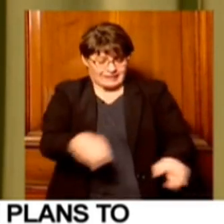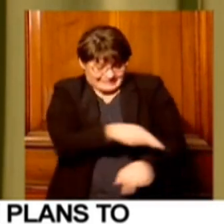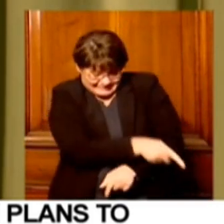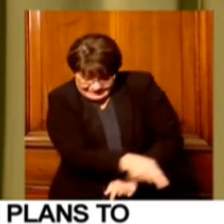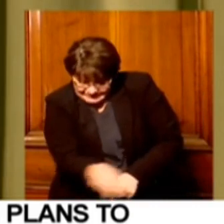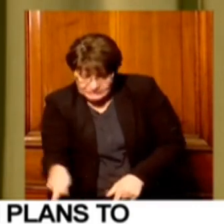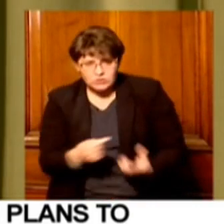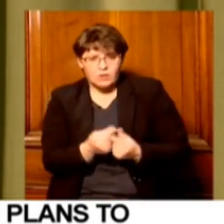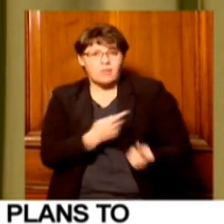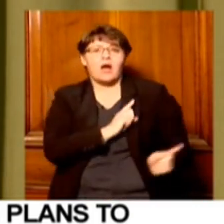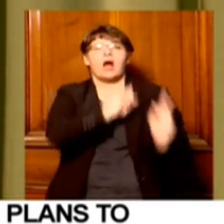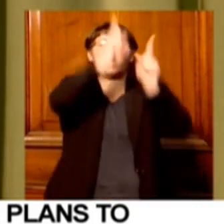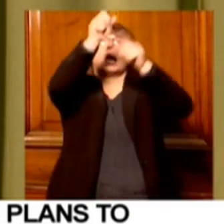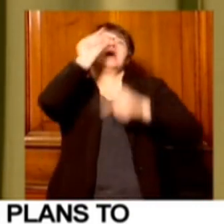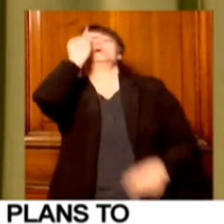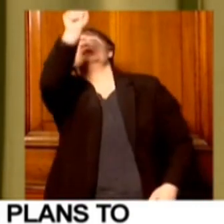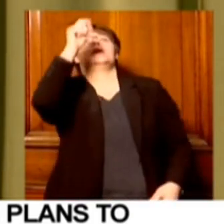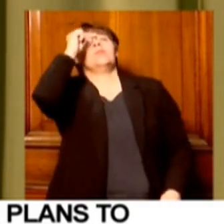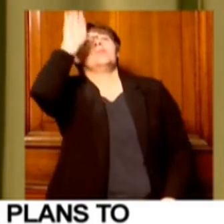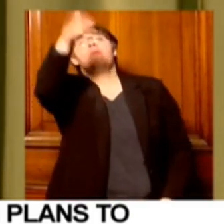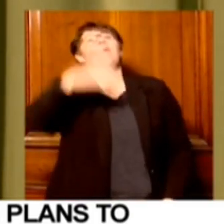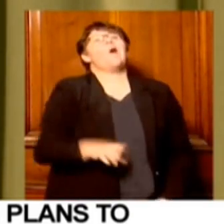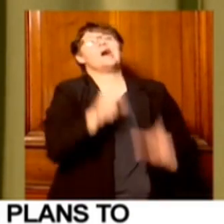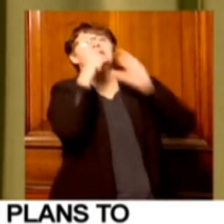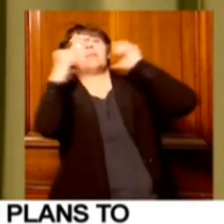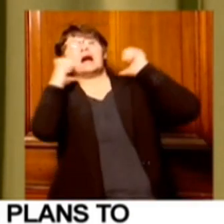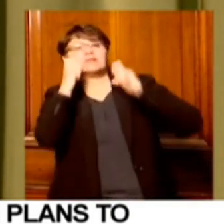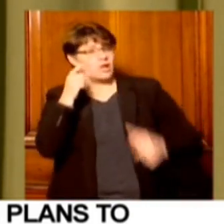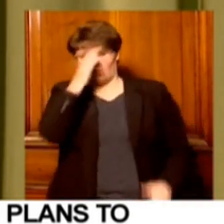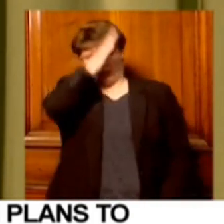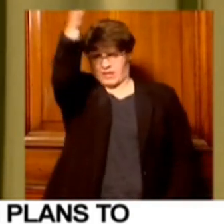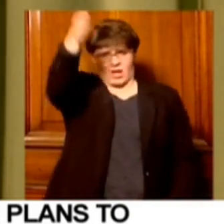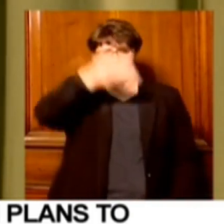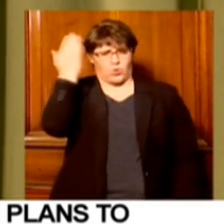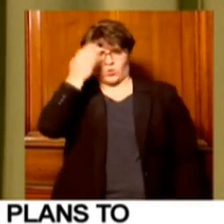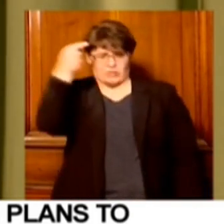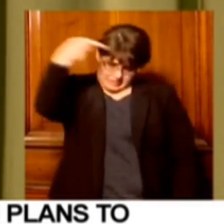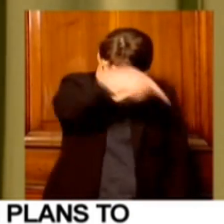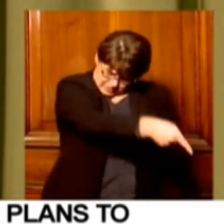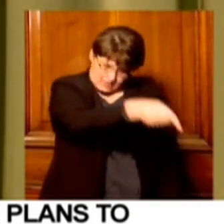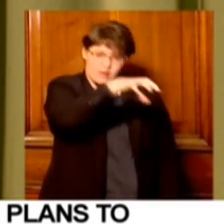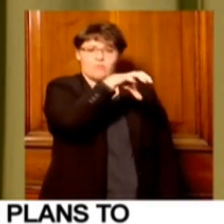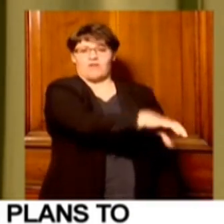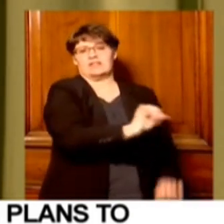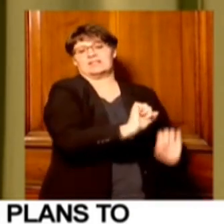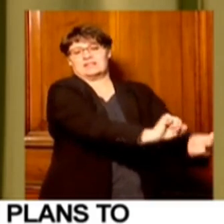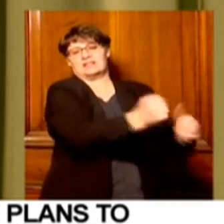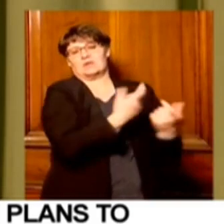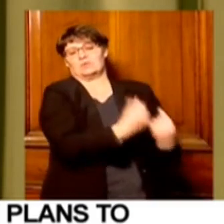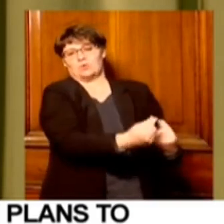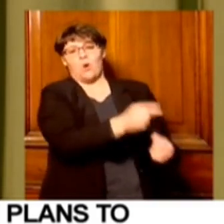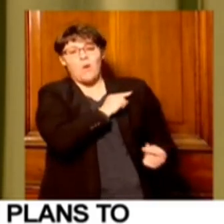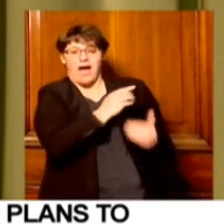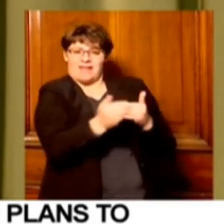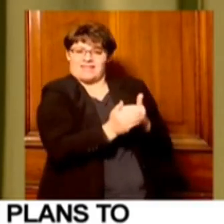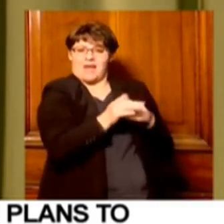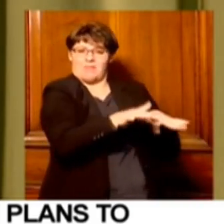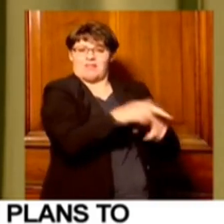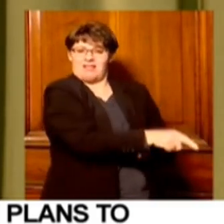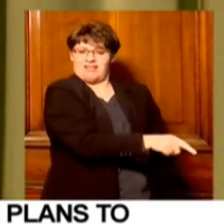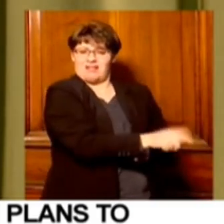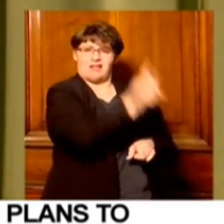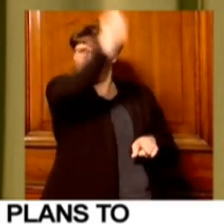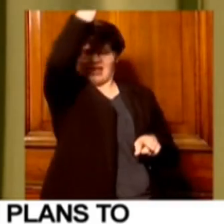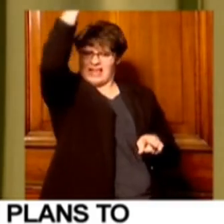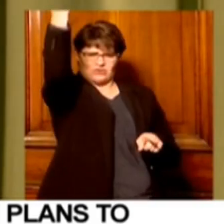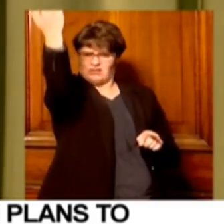ask for masks. It's no longer there. It's running in the provinces so that it's nearer to the people. And